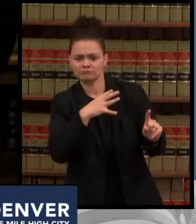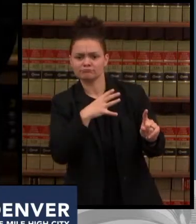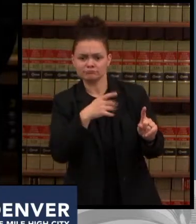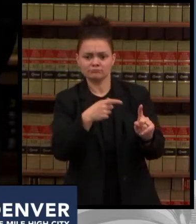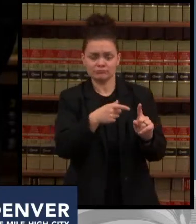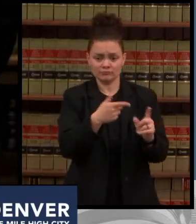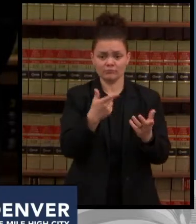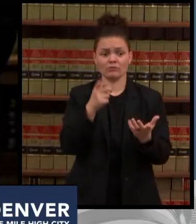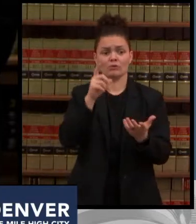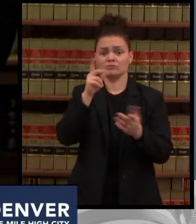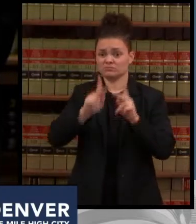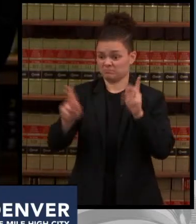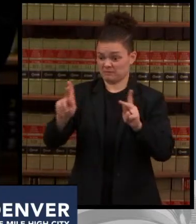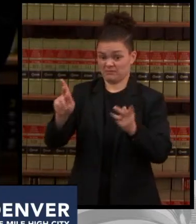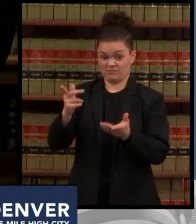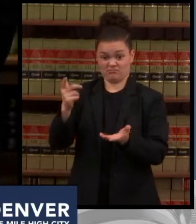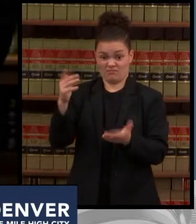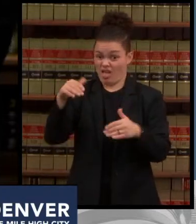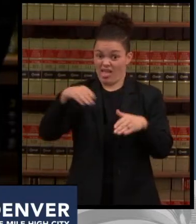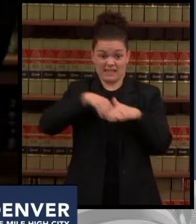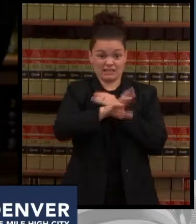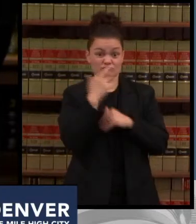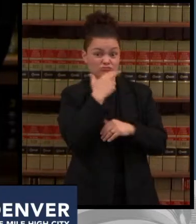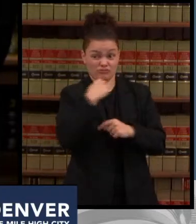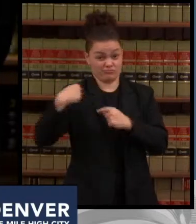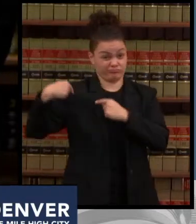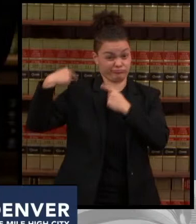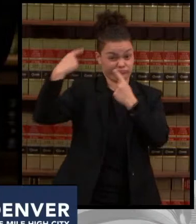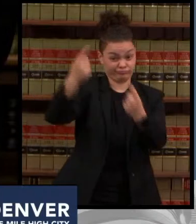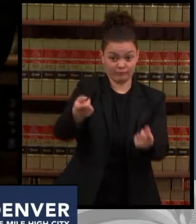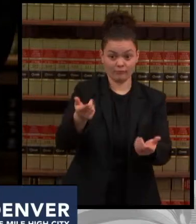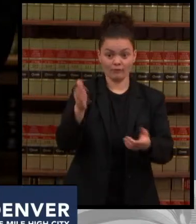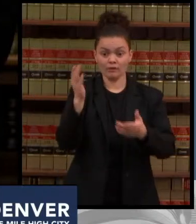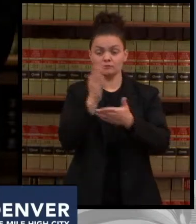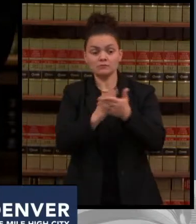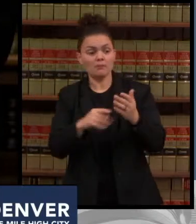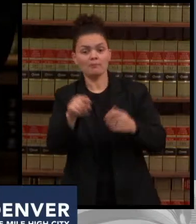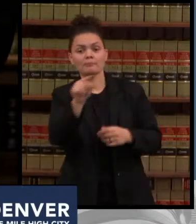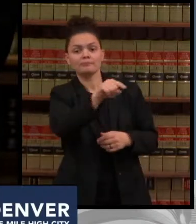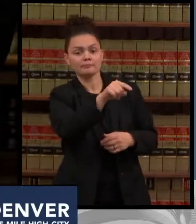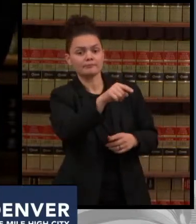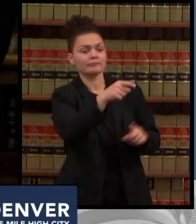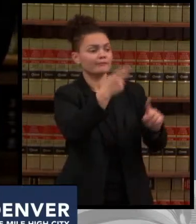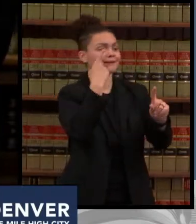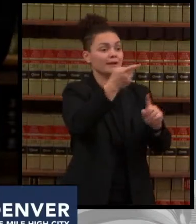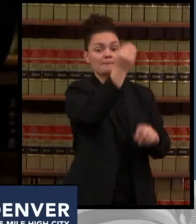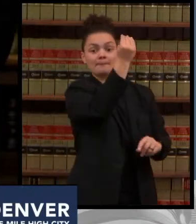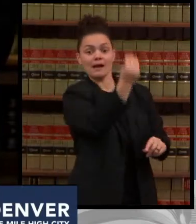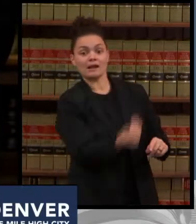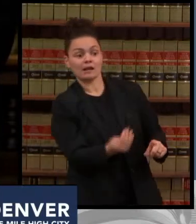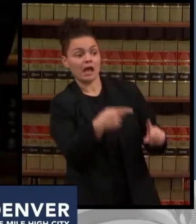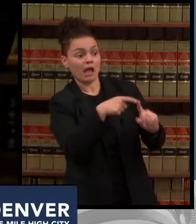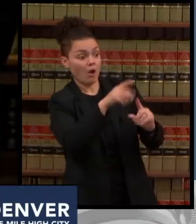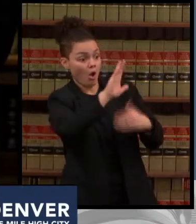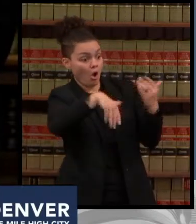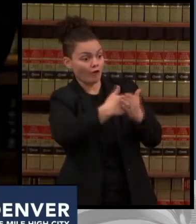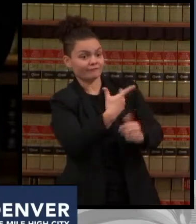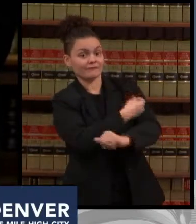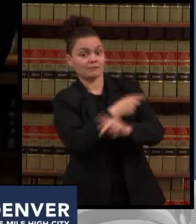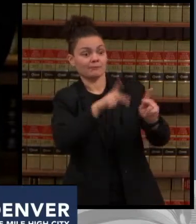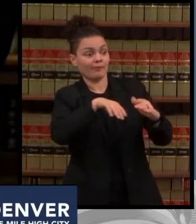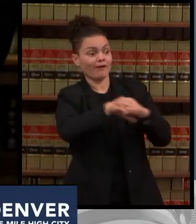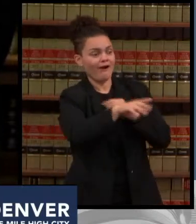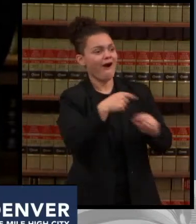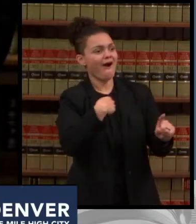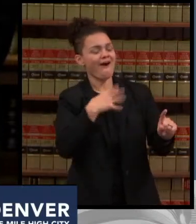feel safer if a restaurant holds a vaccine-only patron night. Those people that have only ordered online can